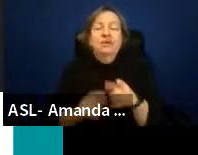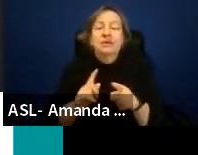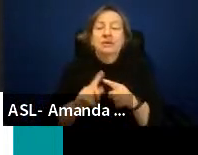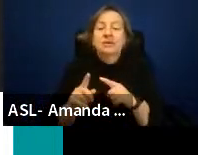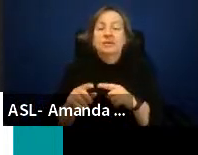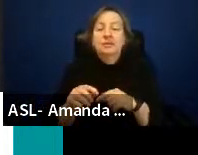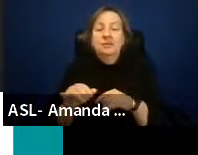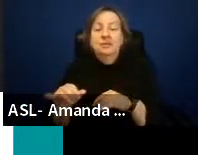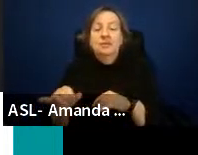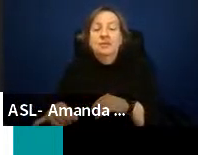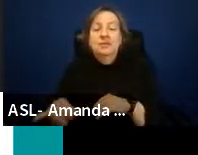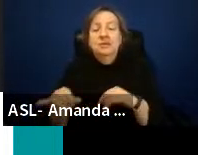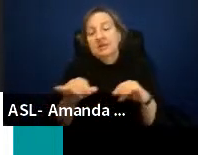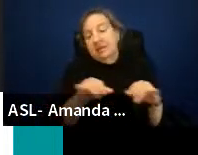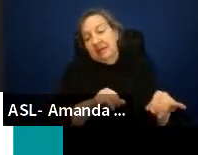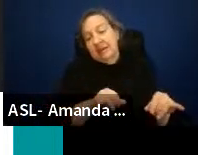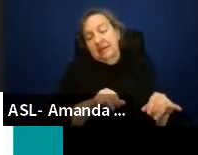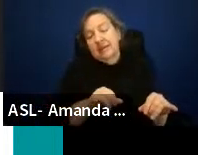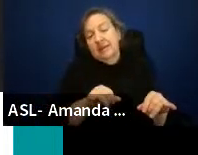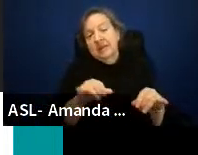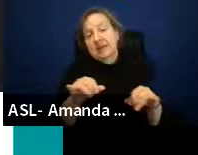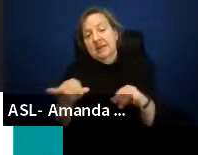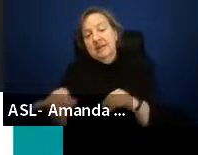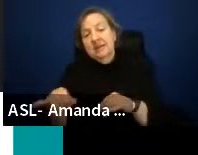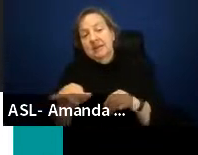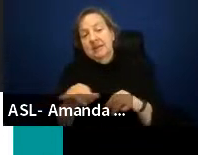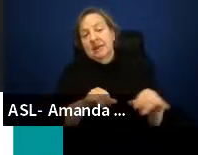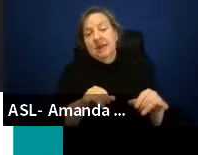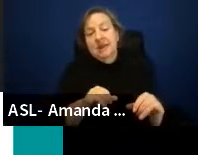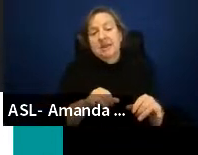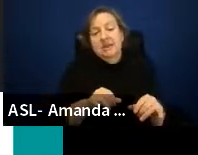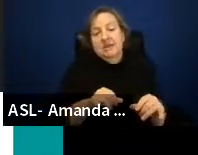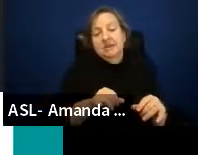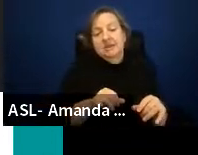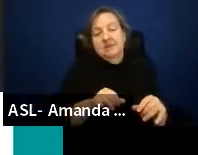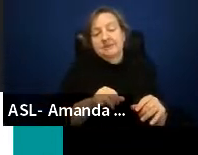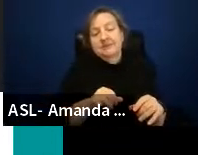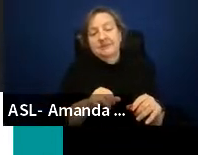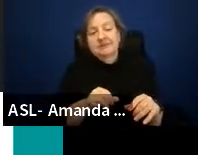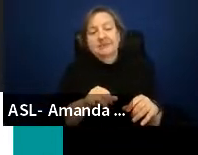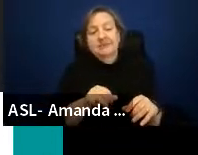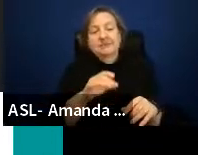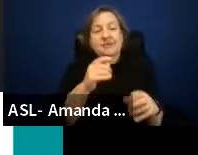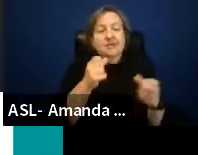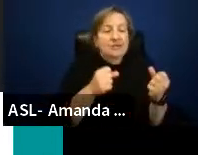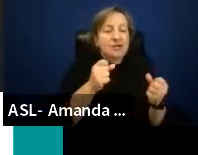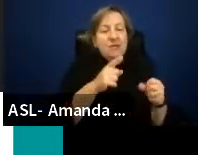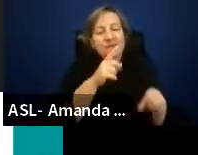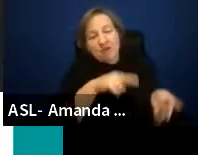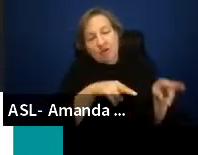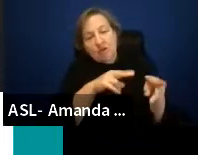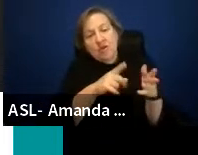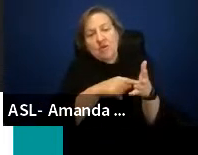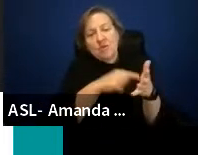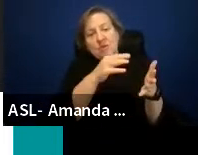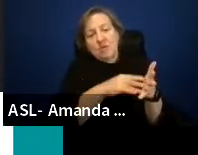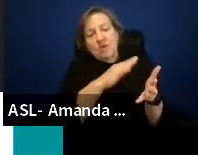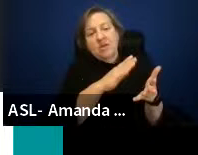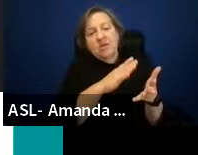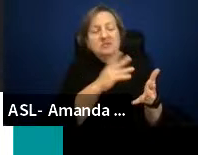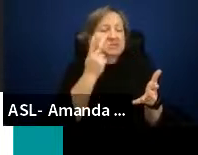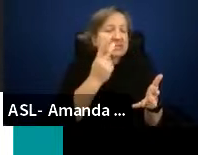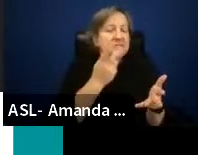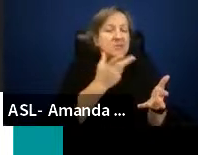car wrench. You gotta go in and look at it every now and then just to see what's being said. So the